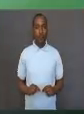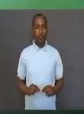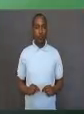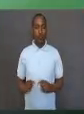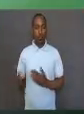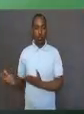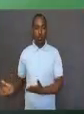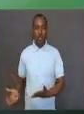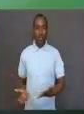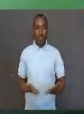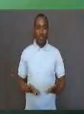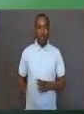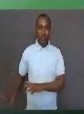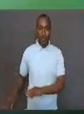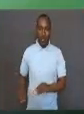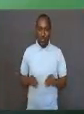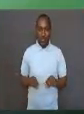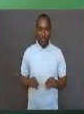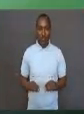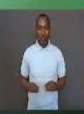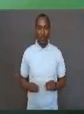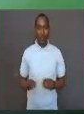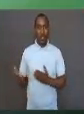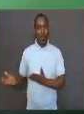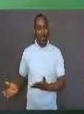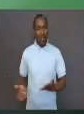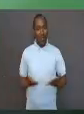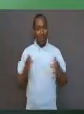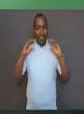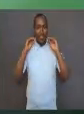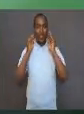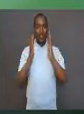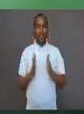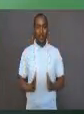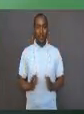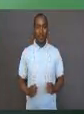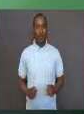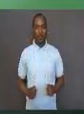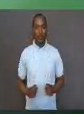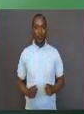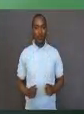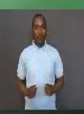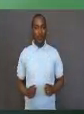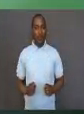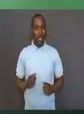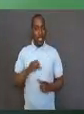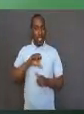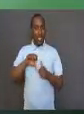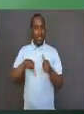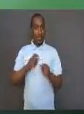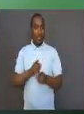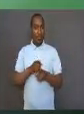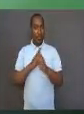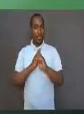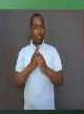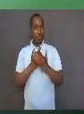Welcome back, students. Welcome back, teacher. Did you share your